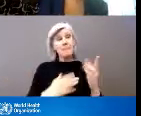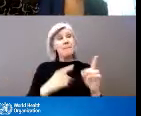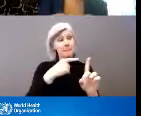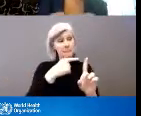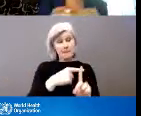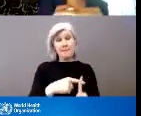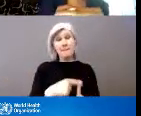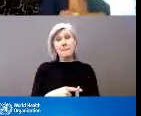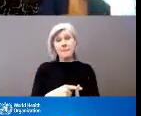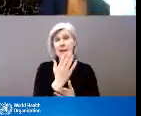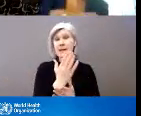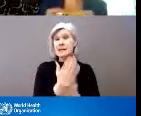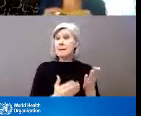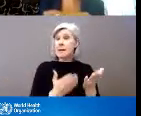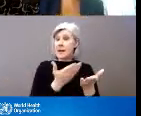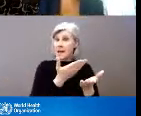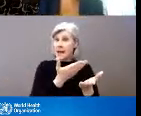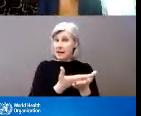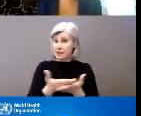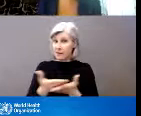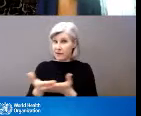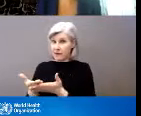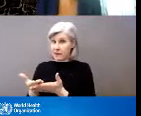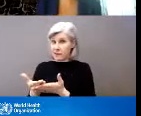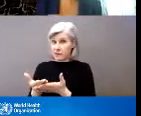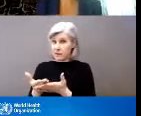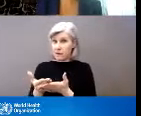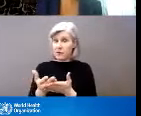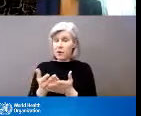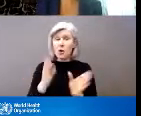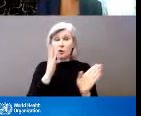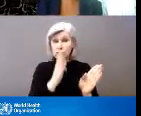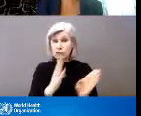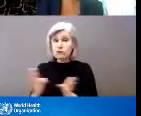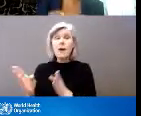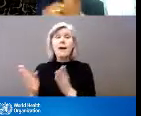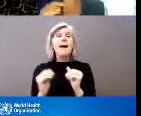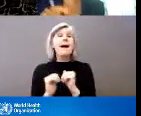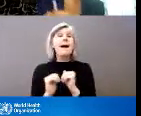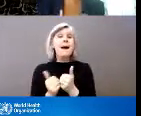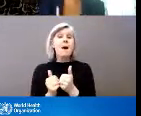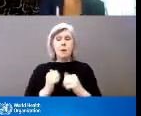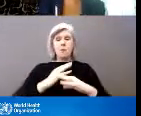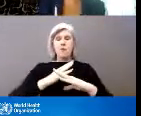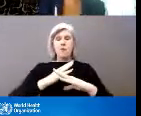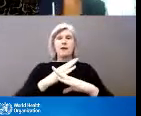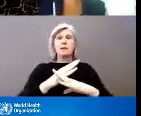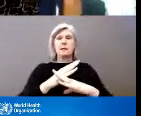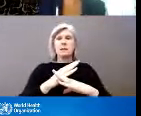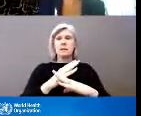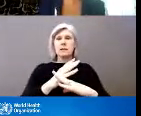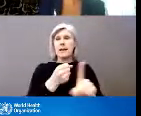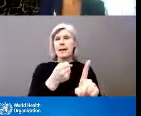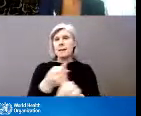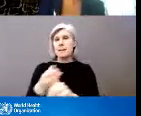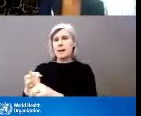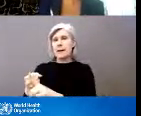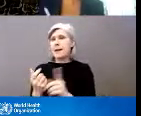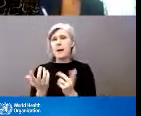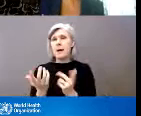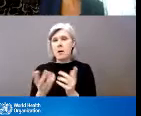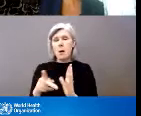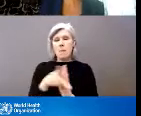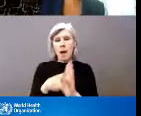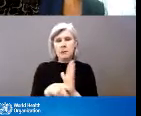work in preventing and reducing the impacts of ageism. That's policy and law, educational